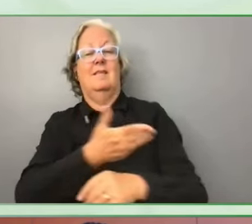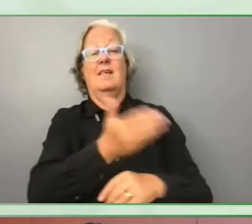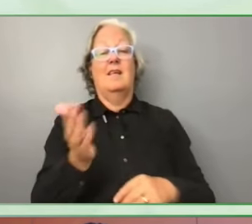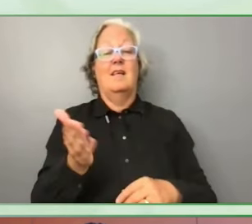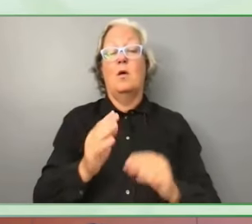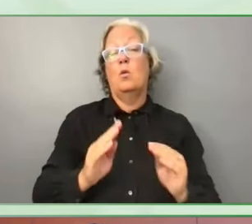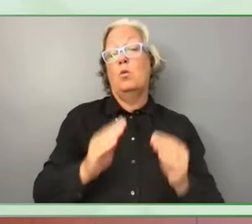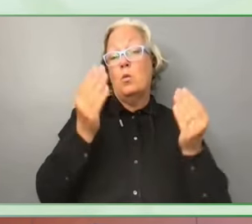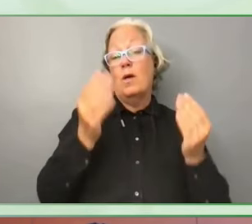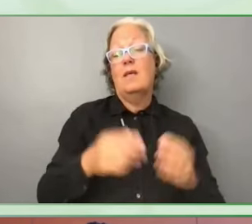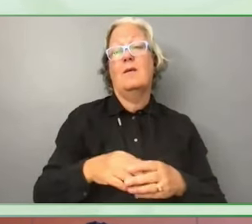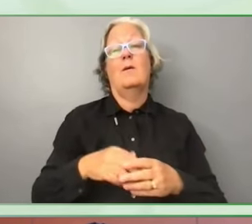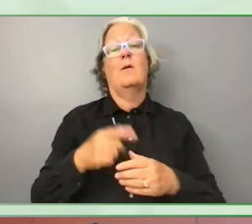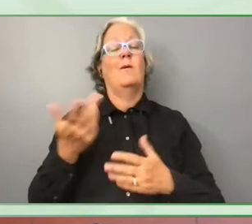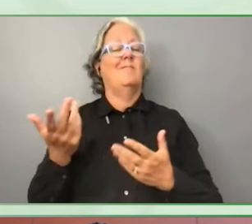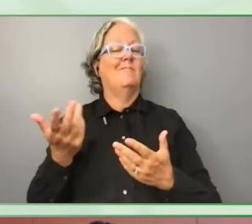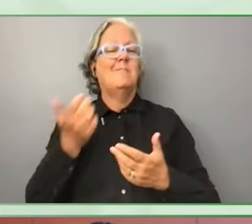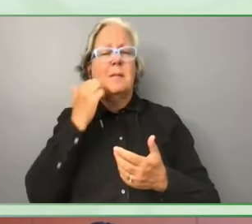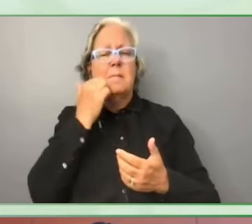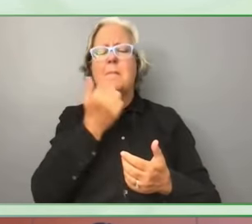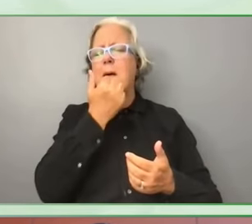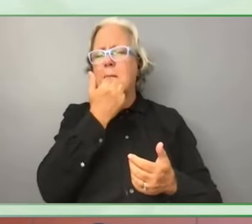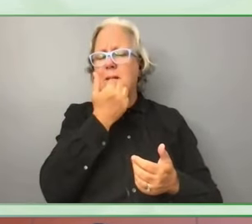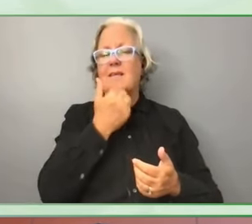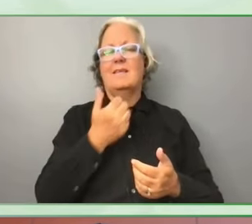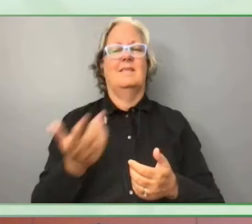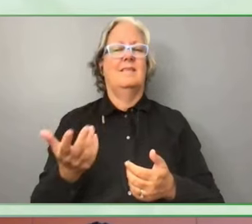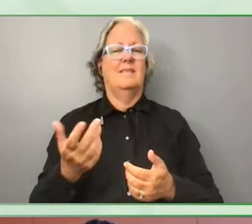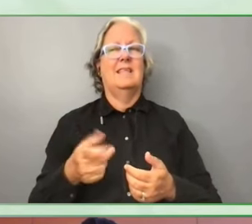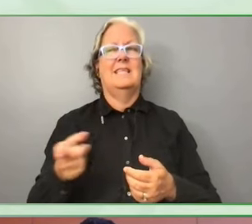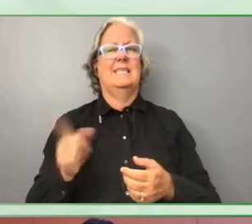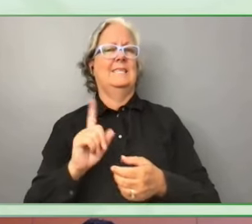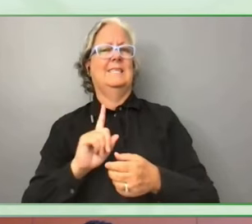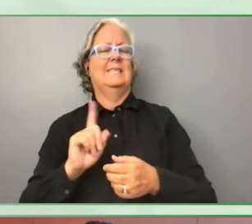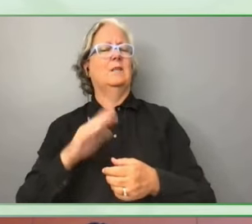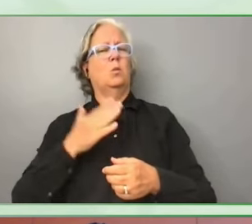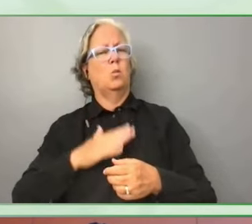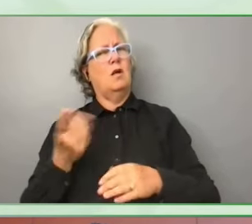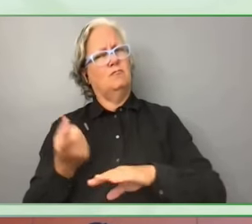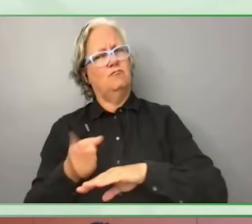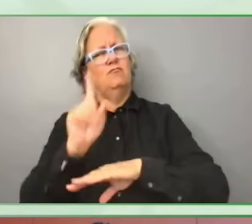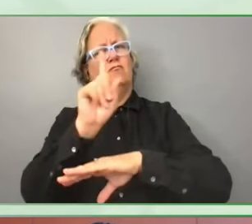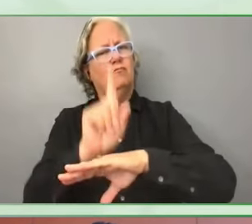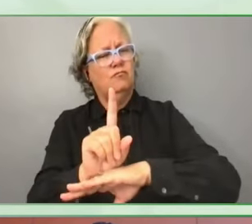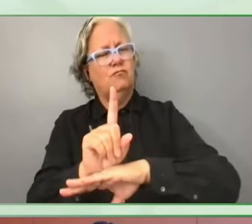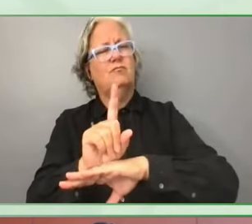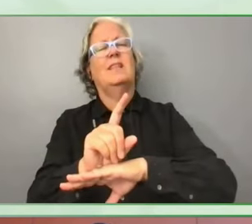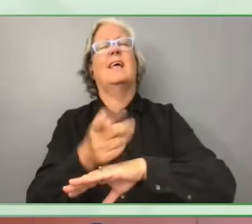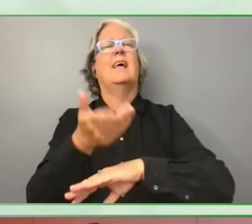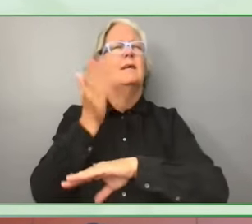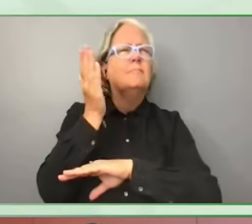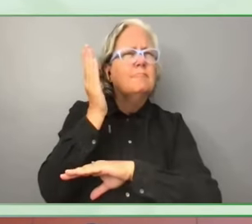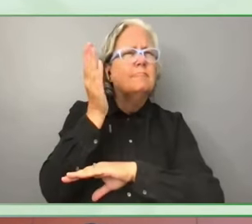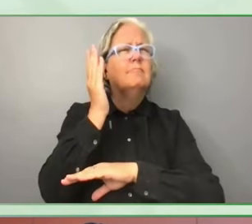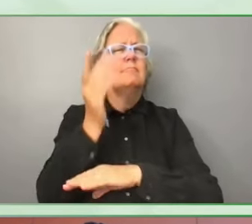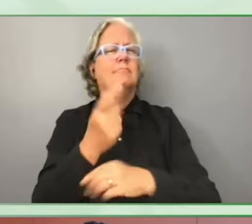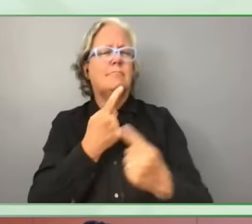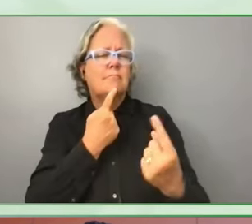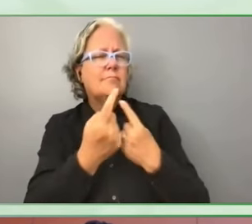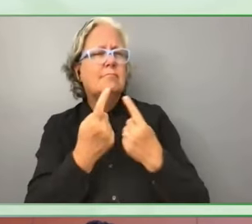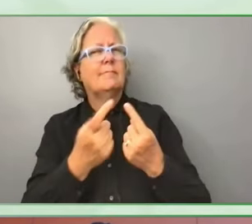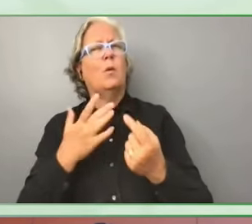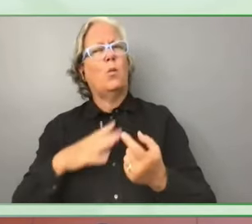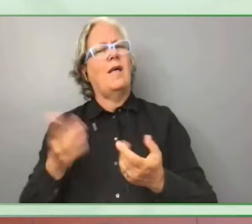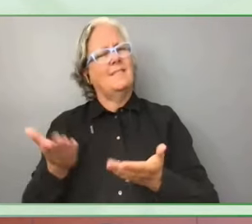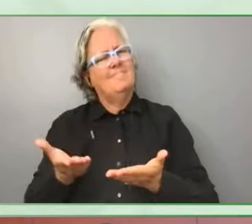with disability to be bold enough to speak in the society, to own their voice, and to create change using their voices. Next